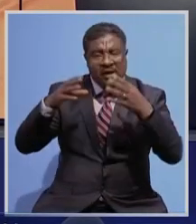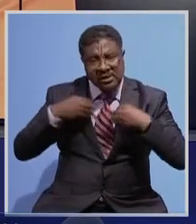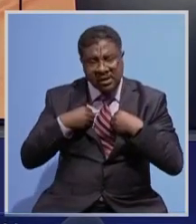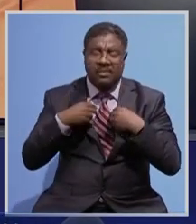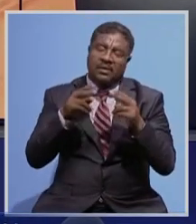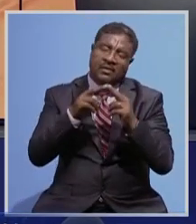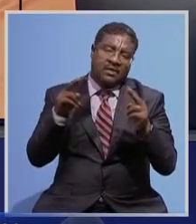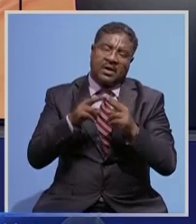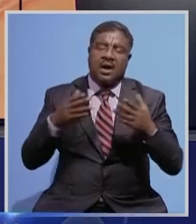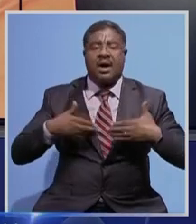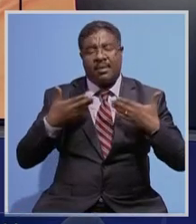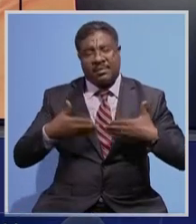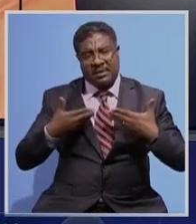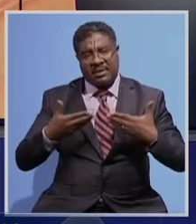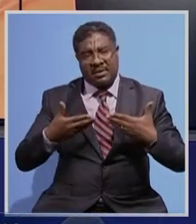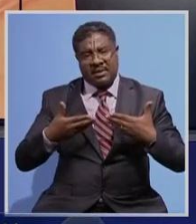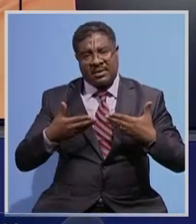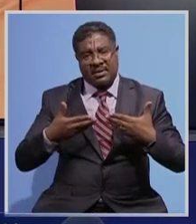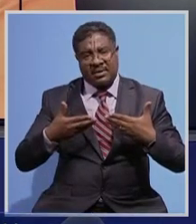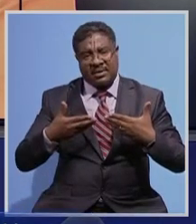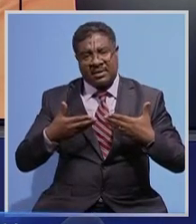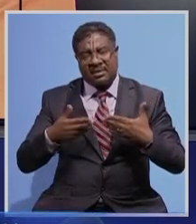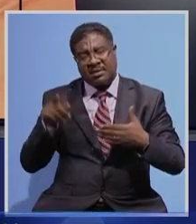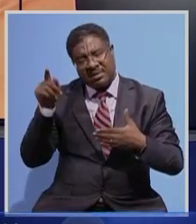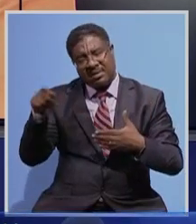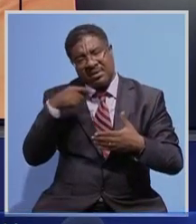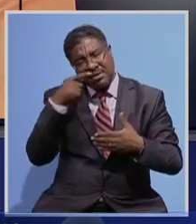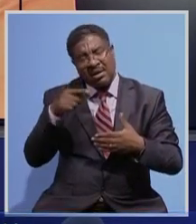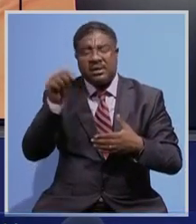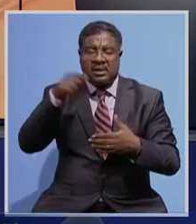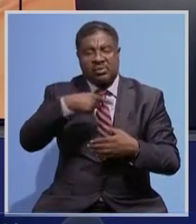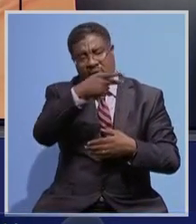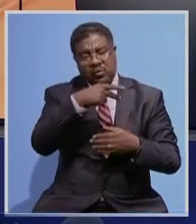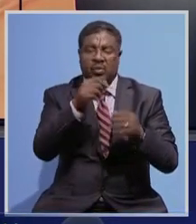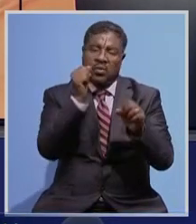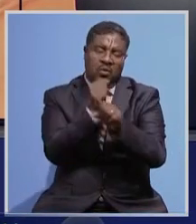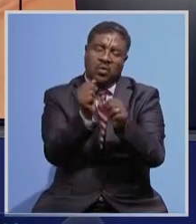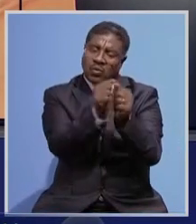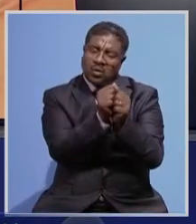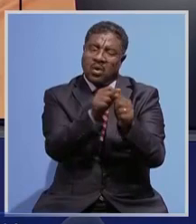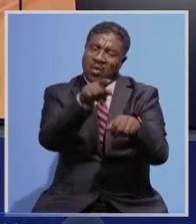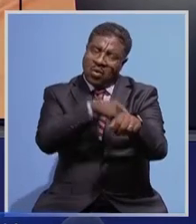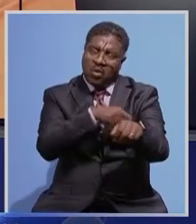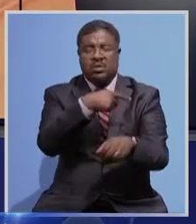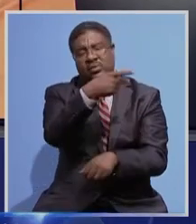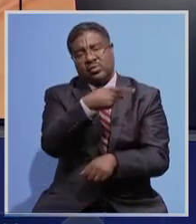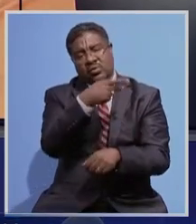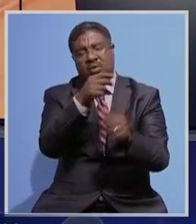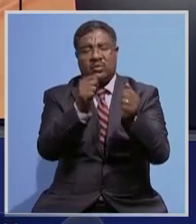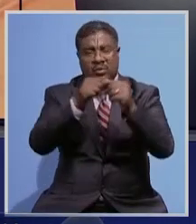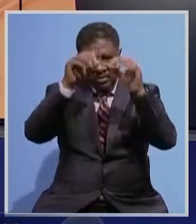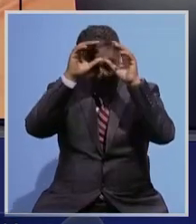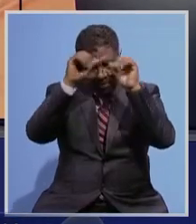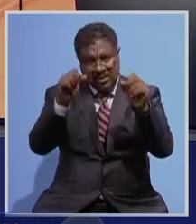not the time to fight one another, but find solutions to challenges affecting the people. Mr. Kambwili says he and President Lungu